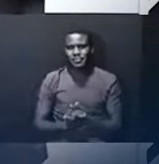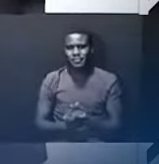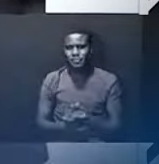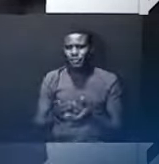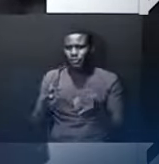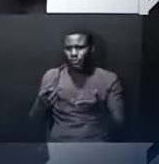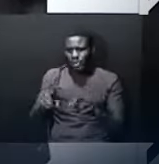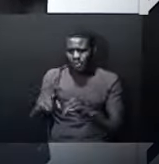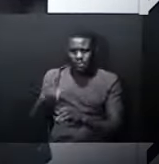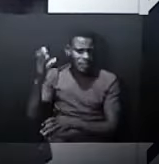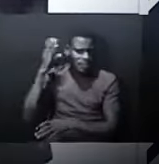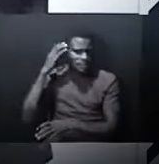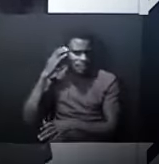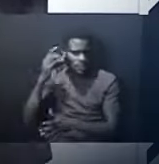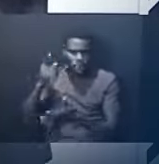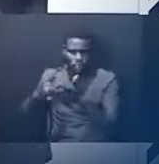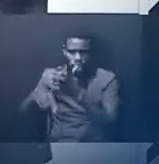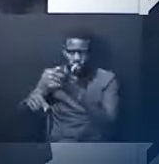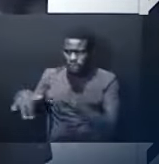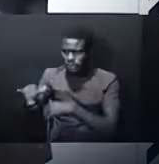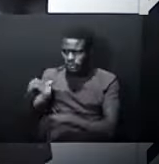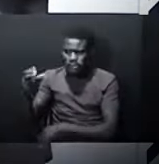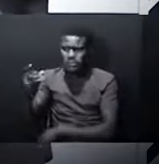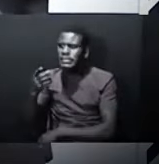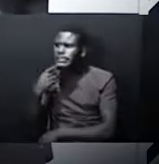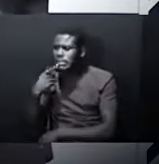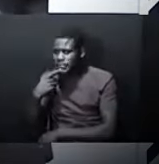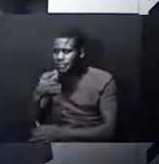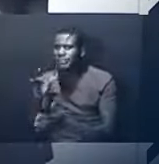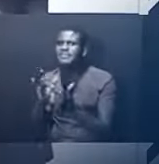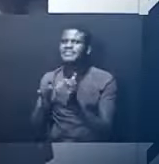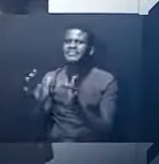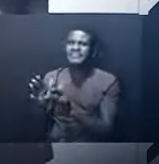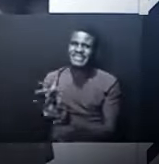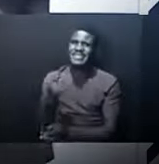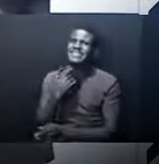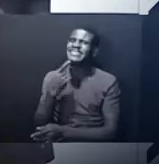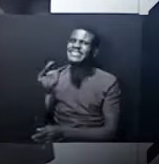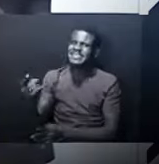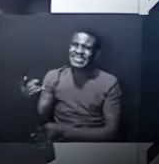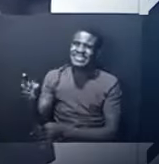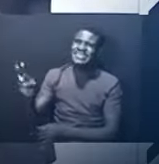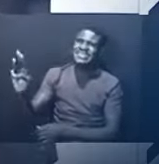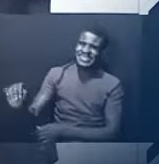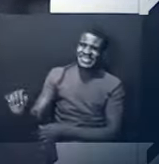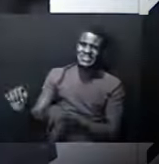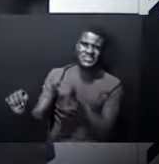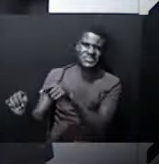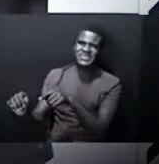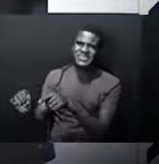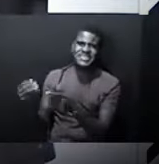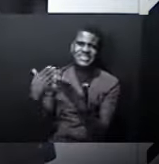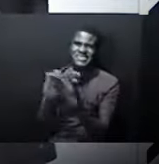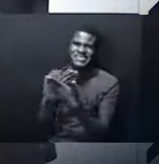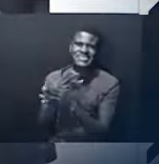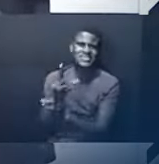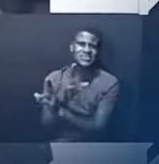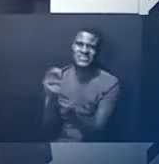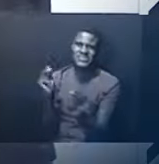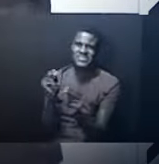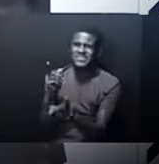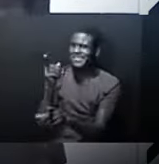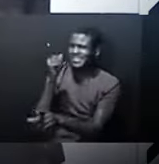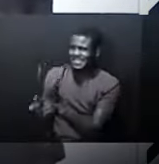they said, Jesus told him, don't be afraid, just